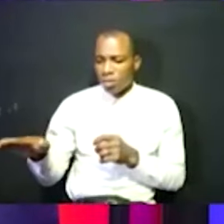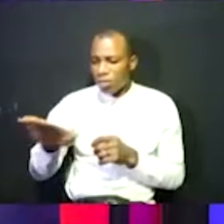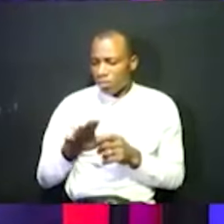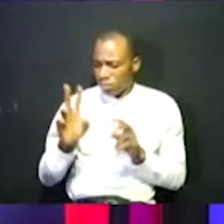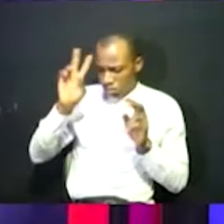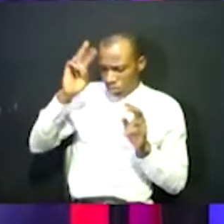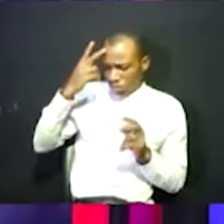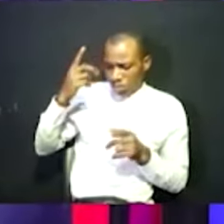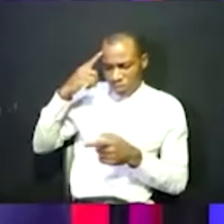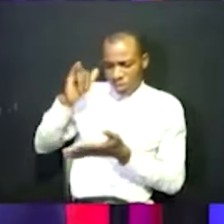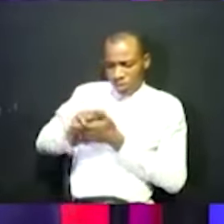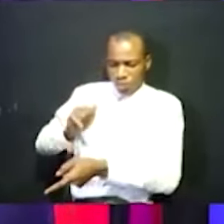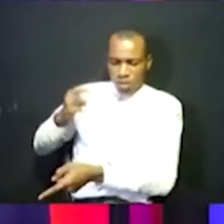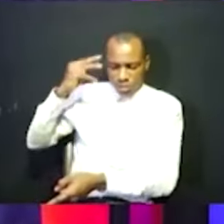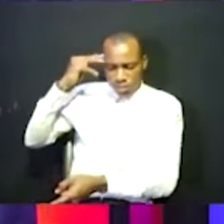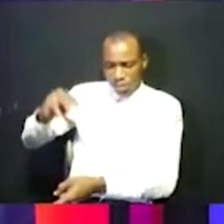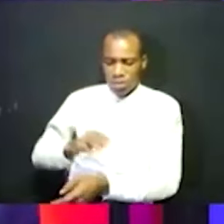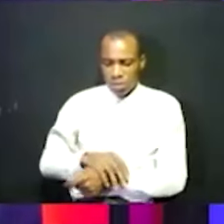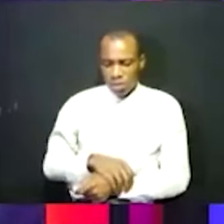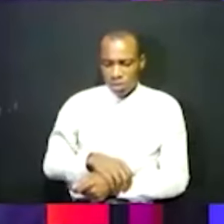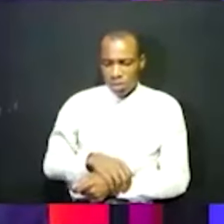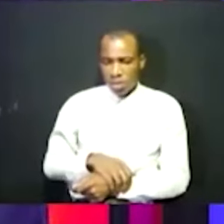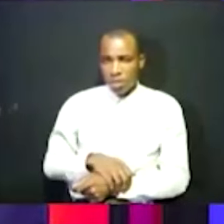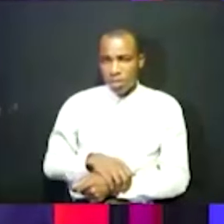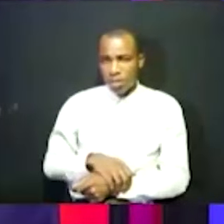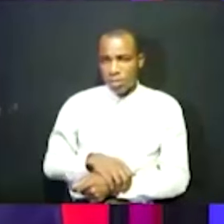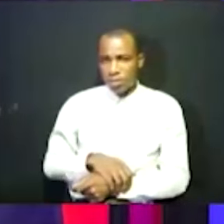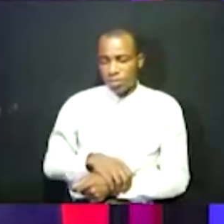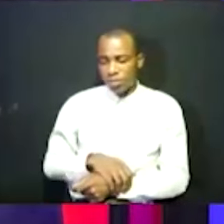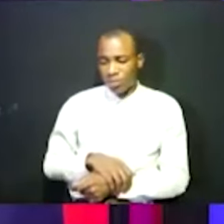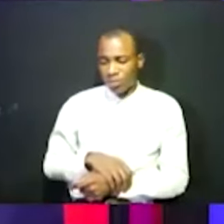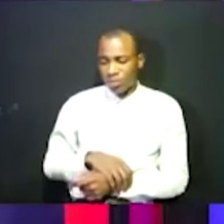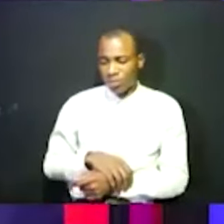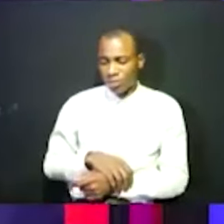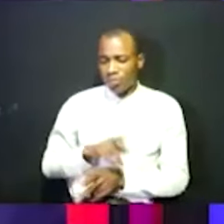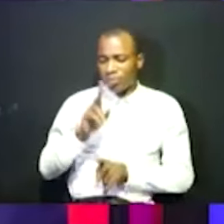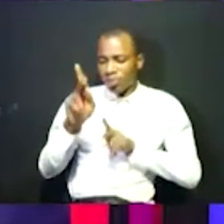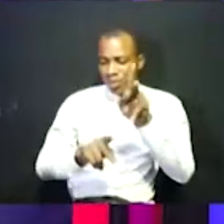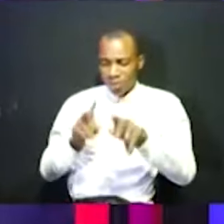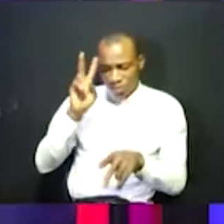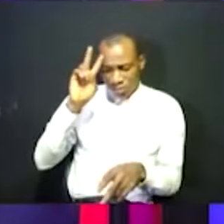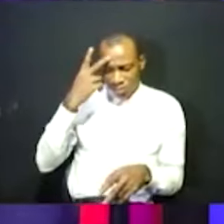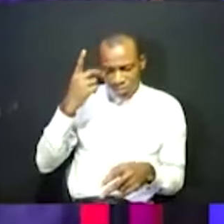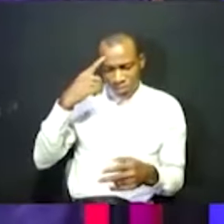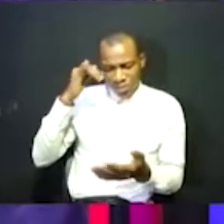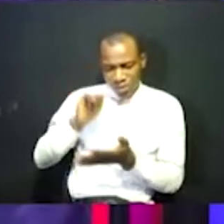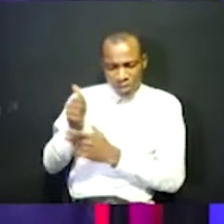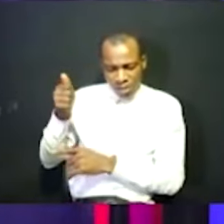insane. His mind was all clouded.